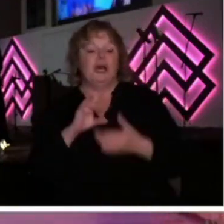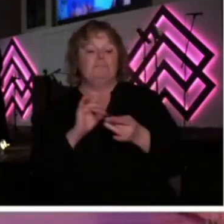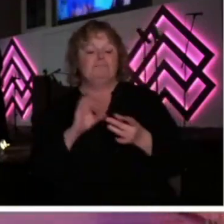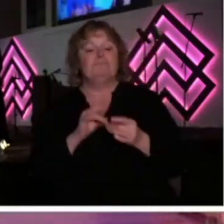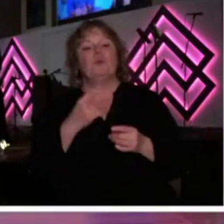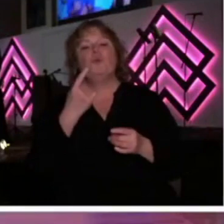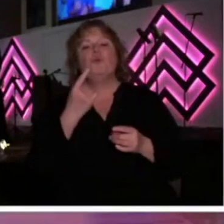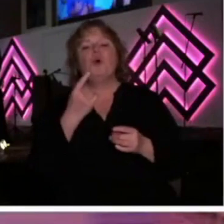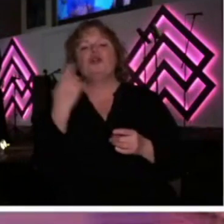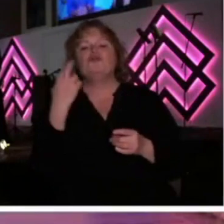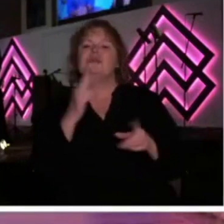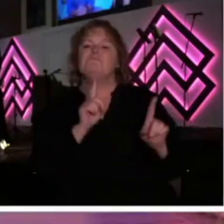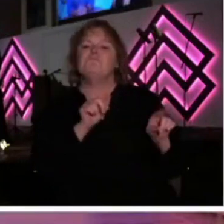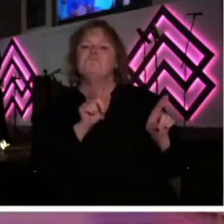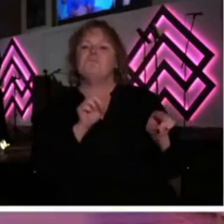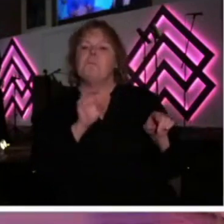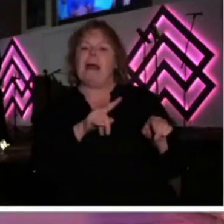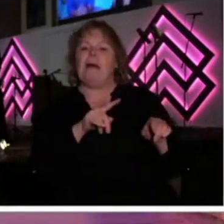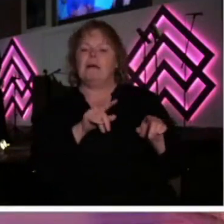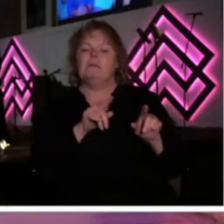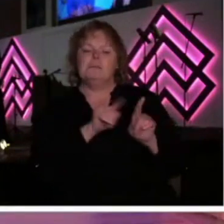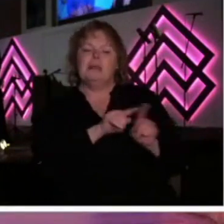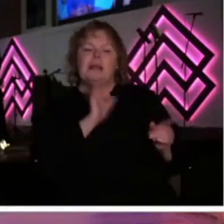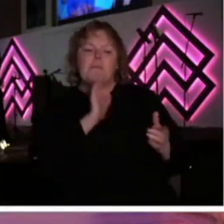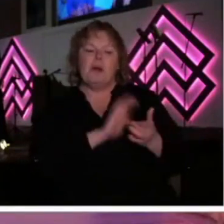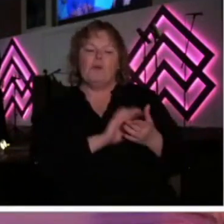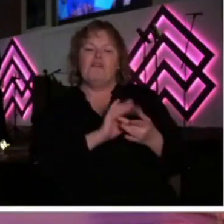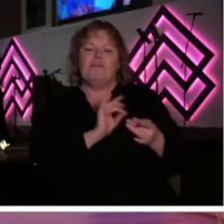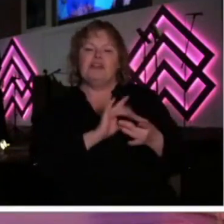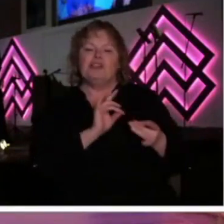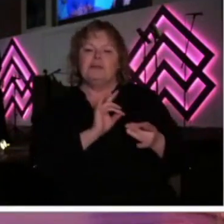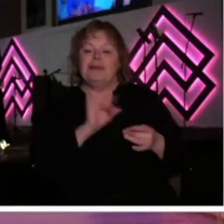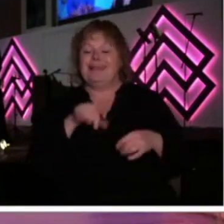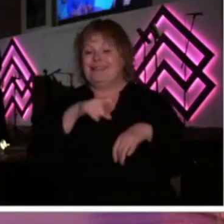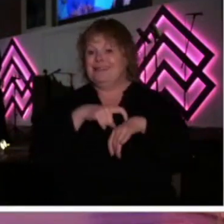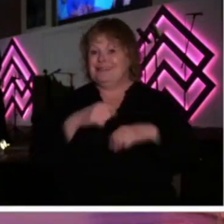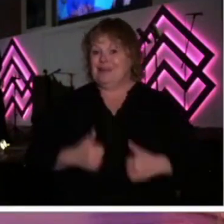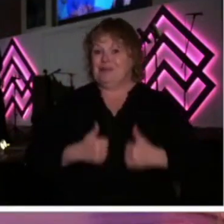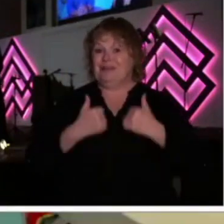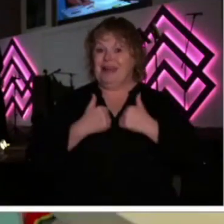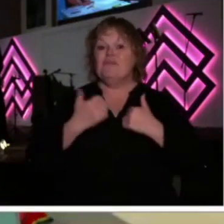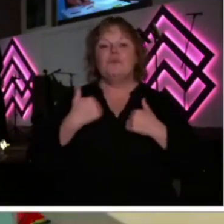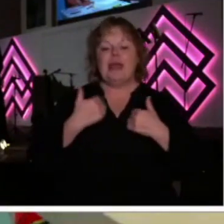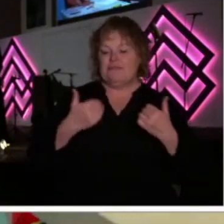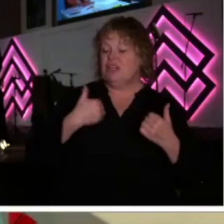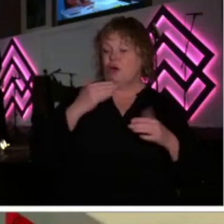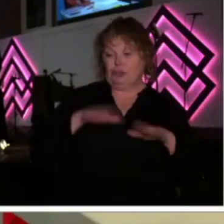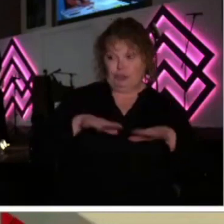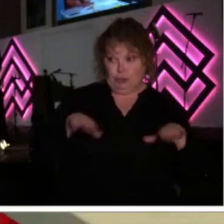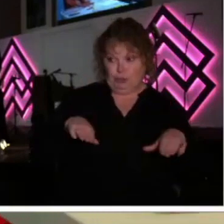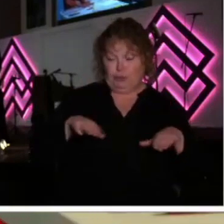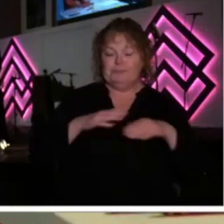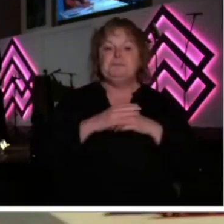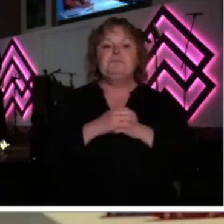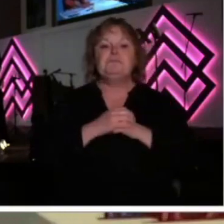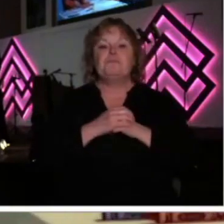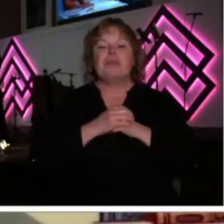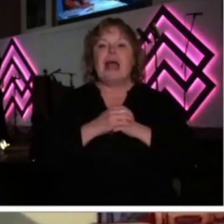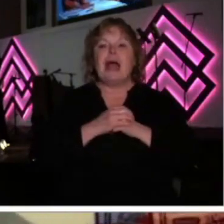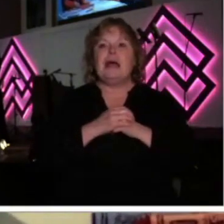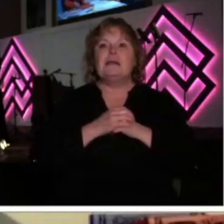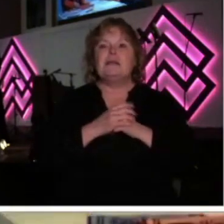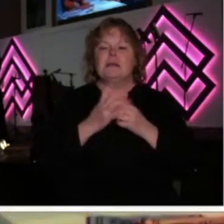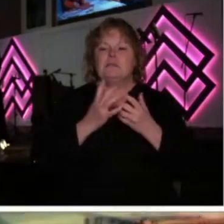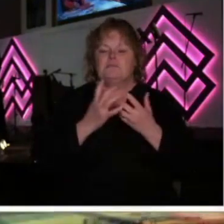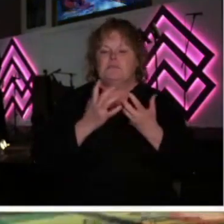back, and it was Yana referring to, was our stage in our life right now where we have young kids. And you know, the doctrine was phenomenal, but